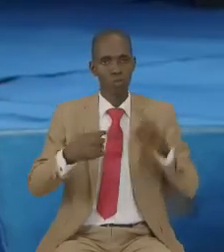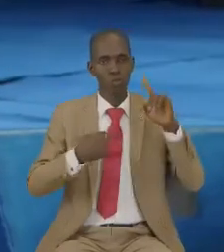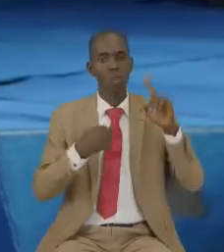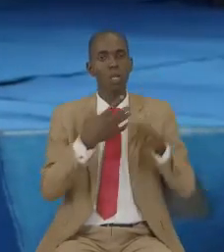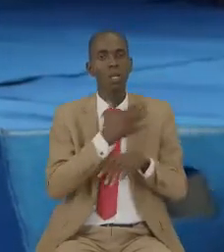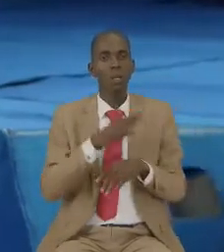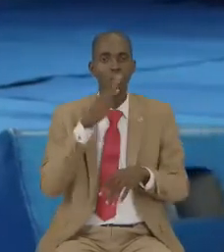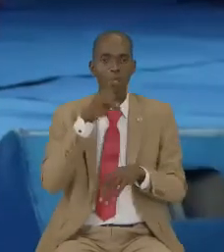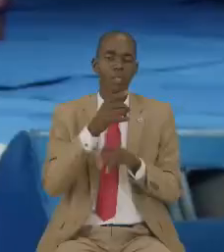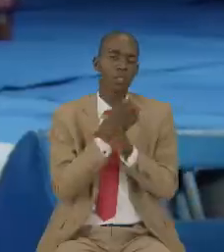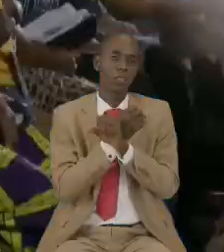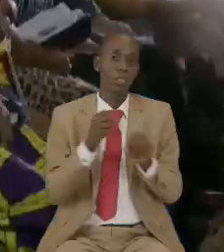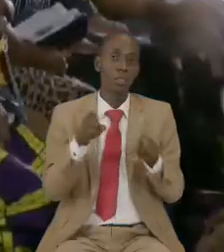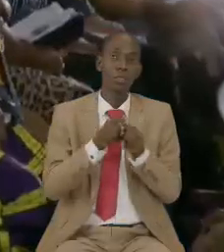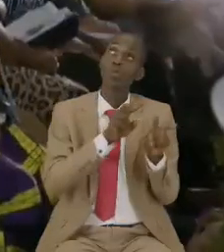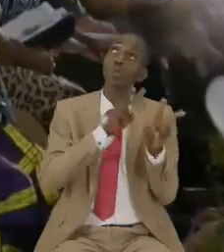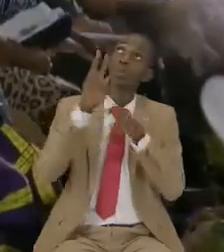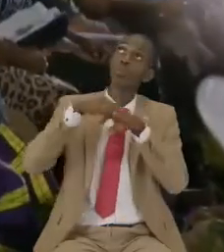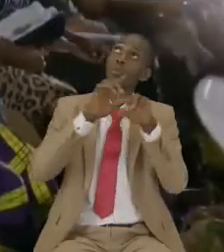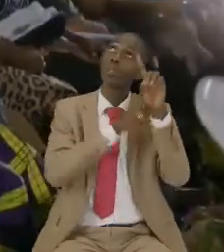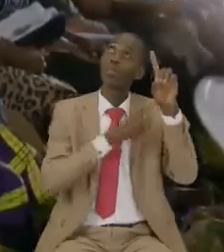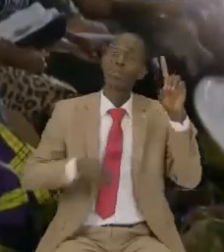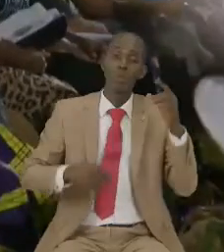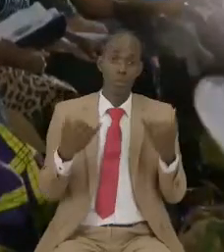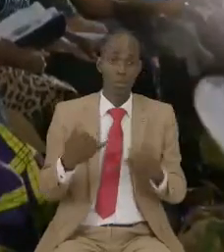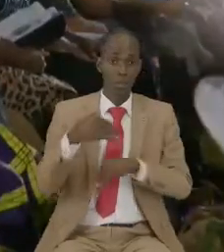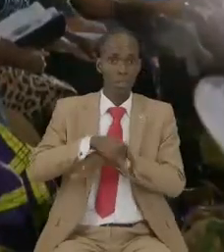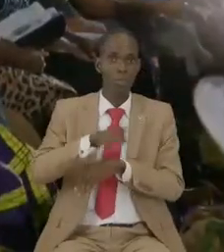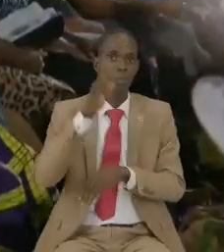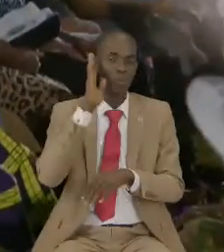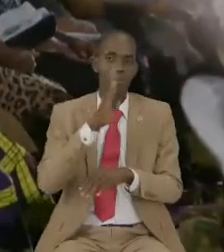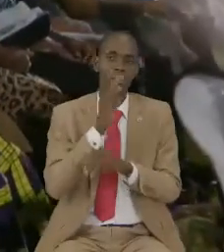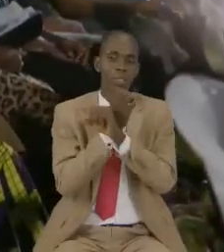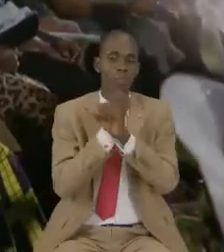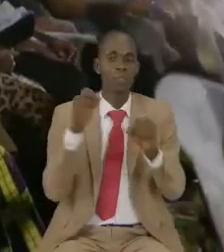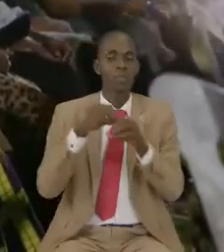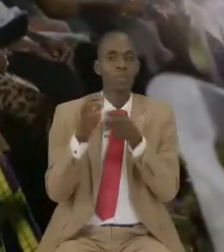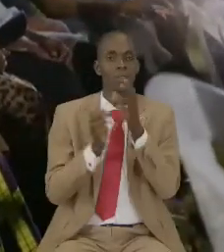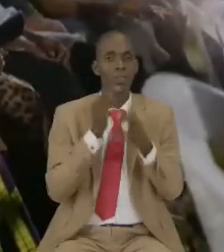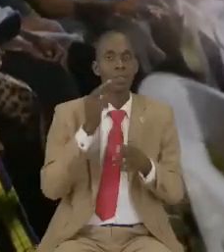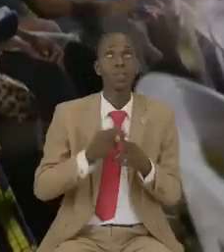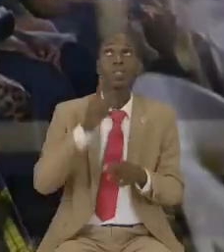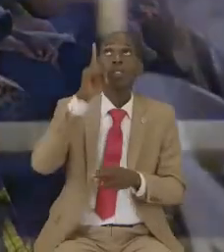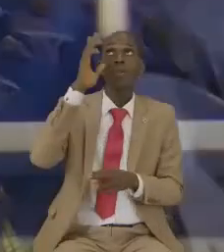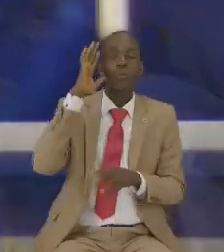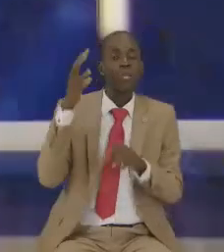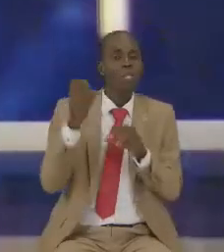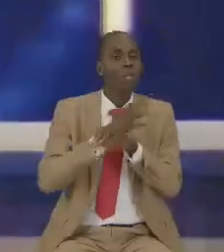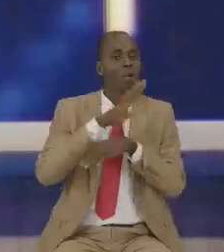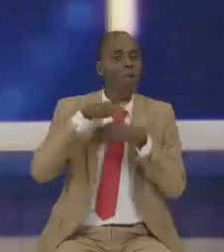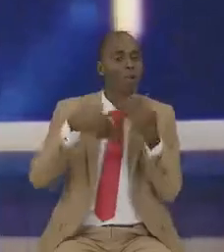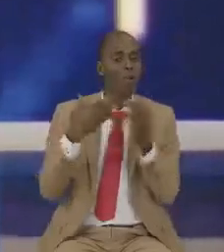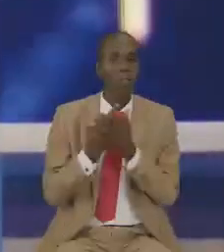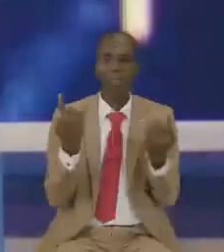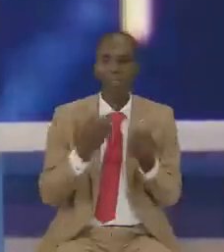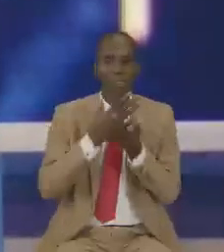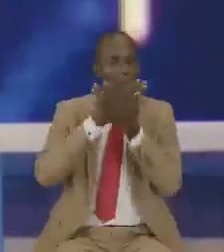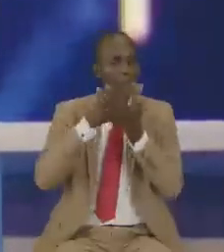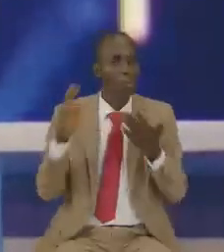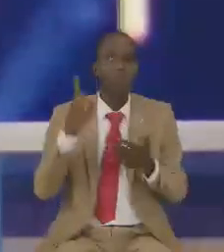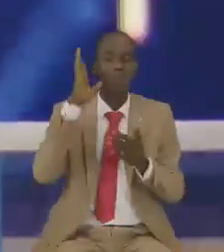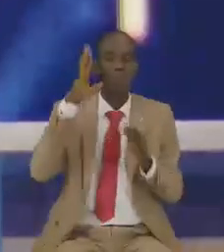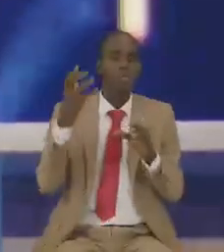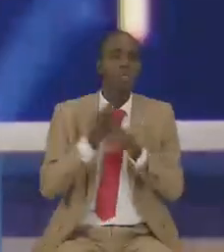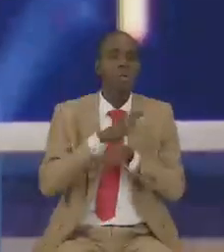Lord tonight, you'll be saved. He'll take all the sin away. He'll take all the